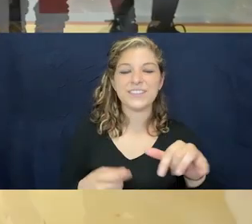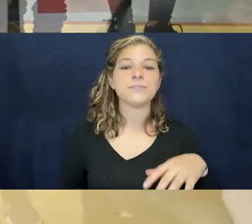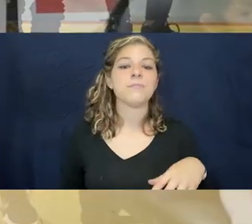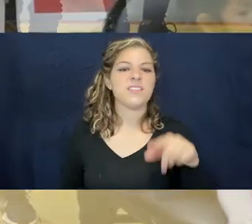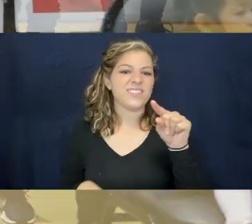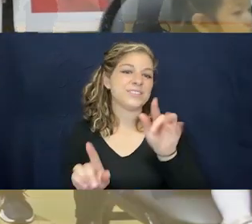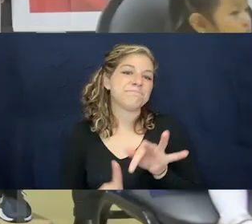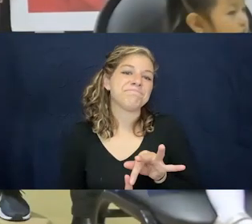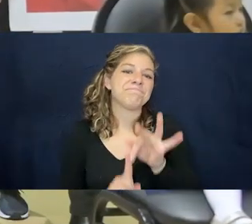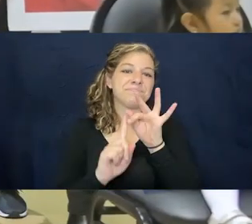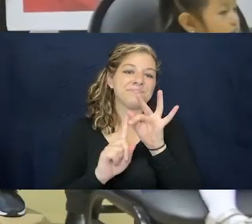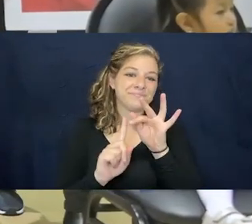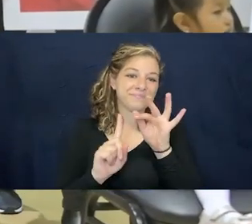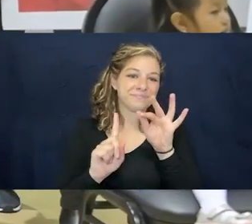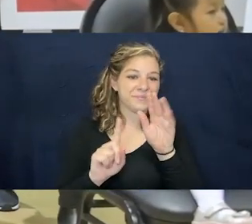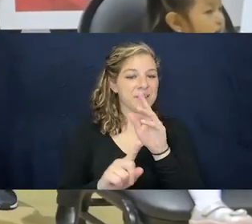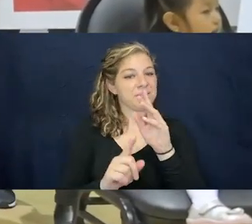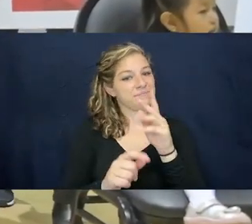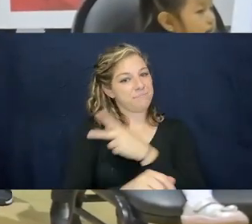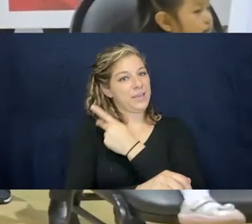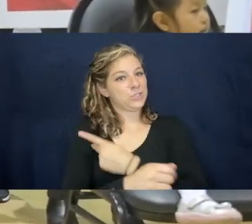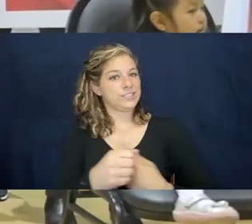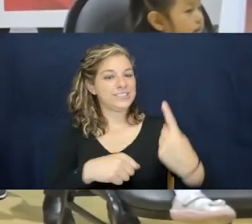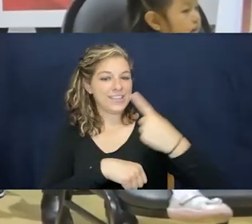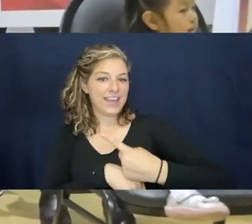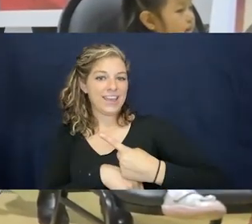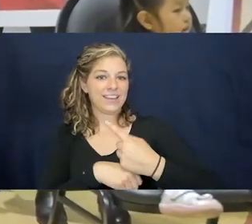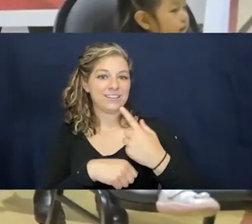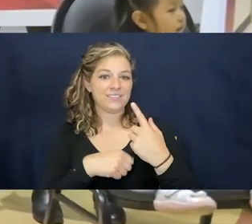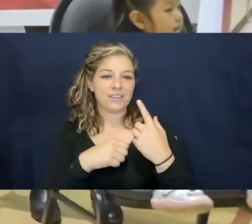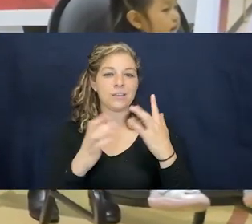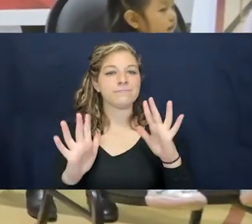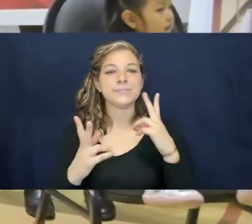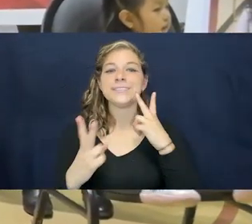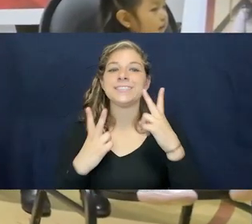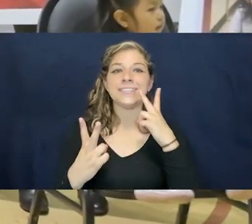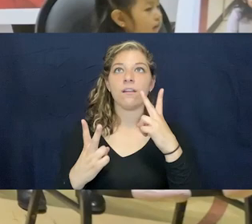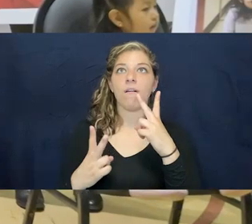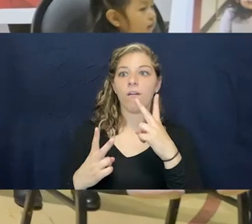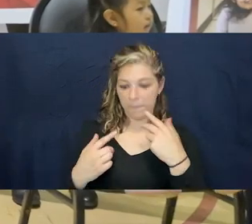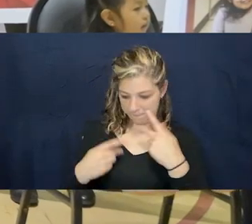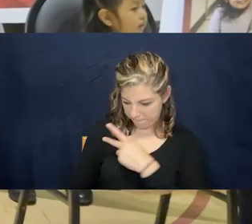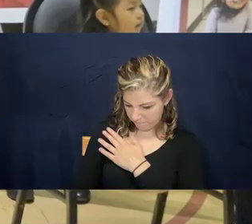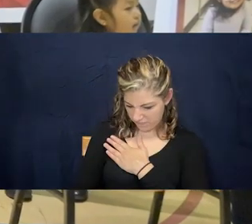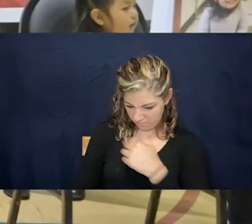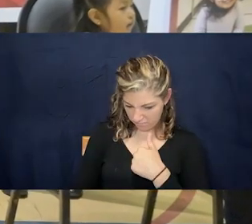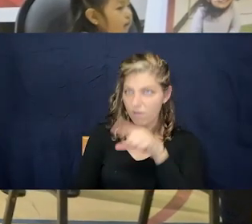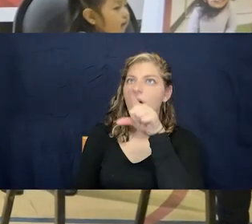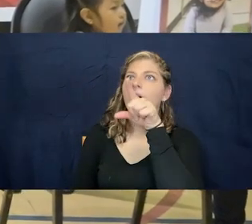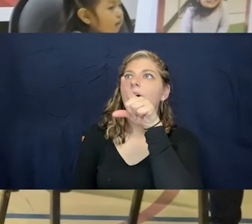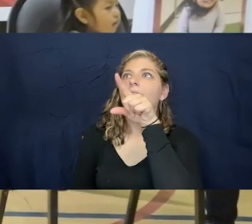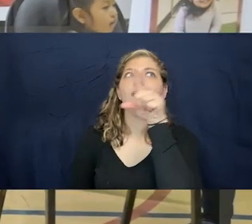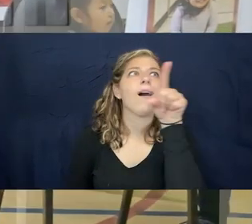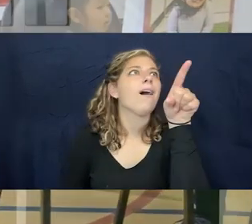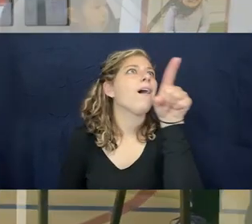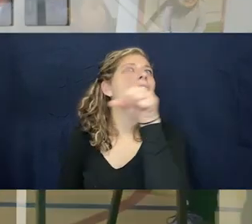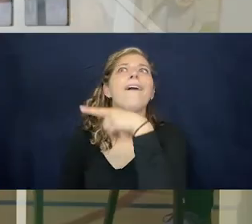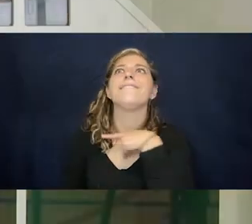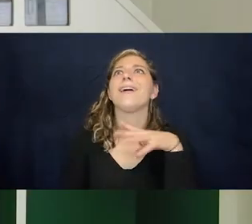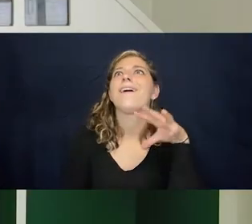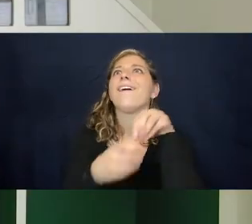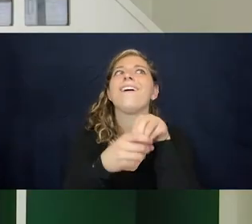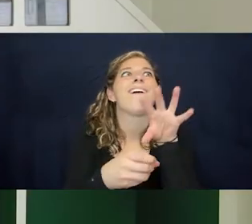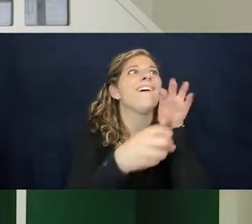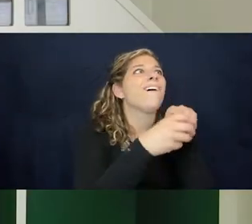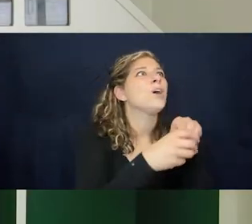2019 Rare Disease Day, what we every year do, but this was very special since patients, they were kind